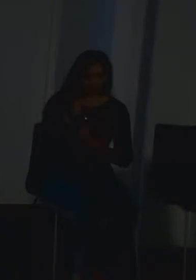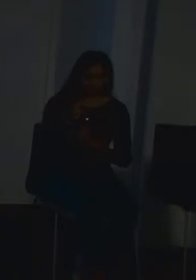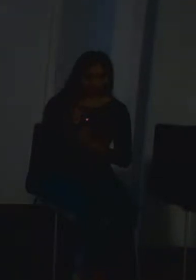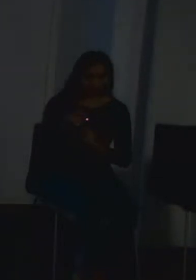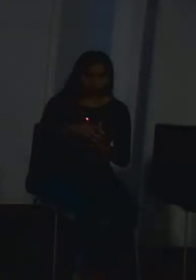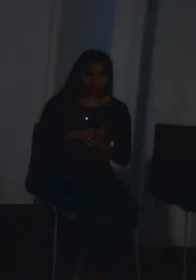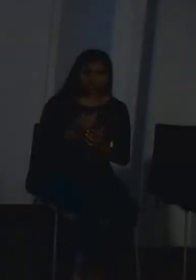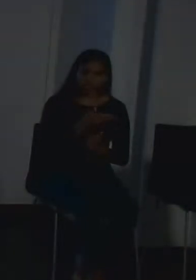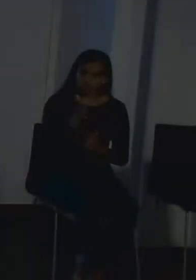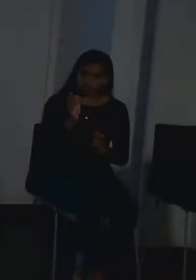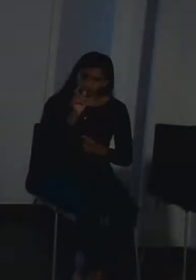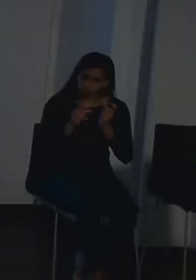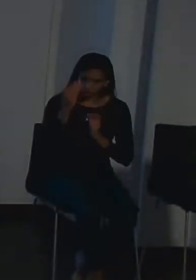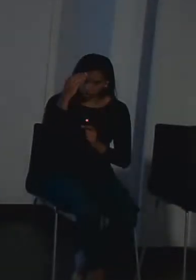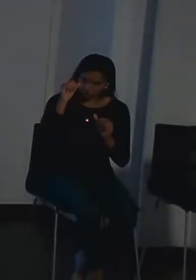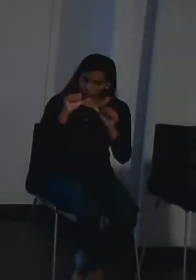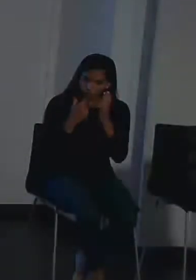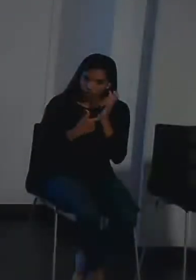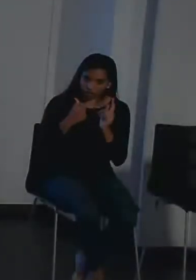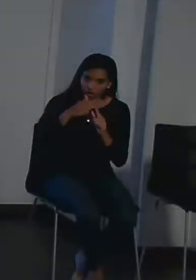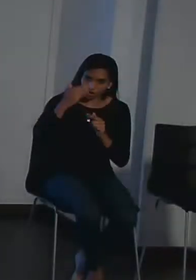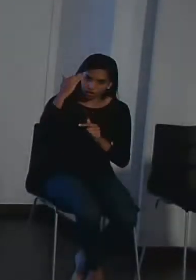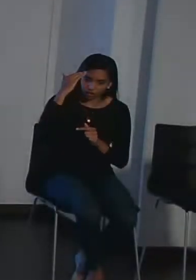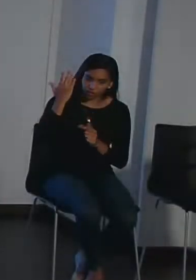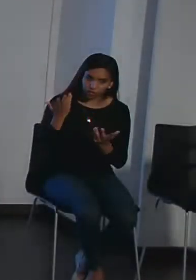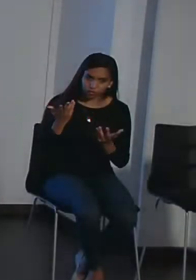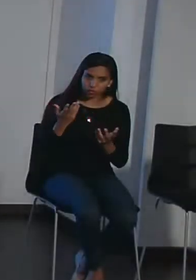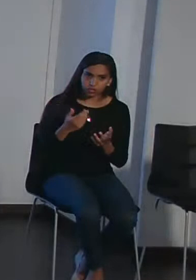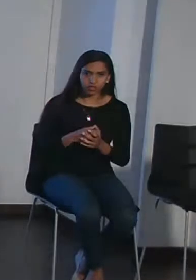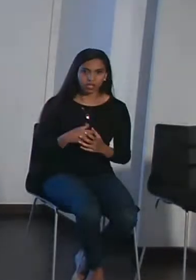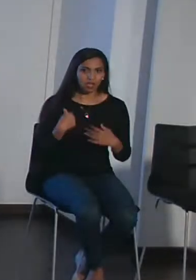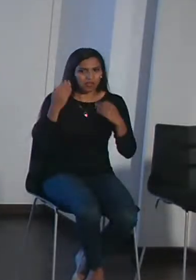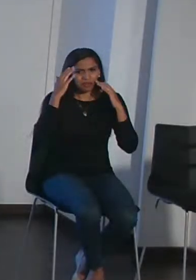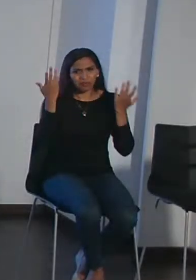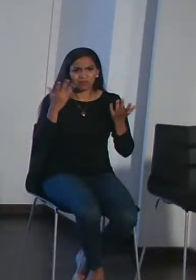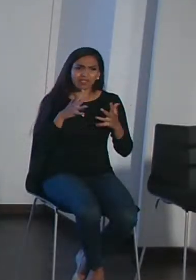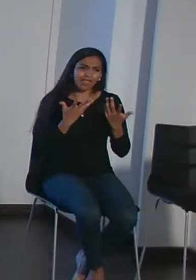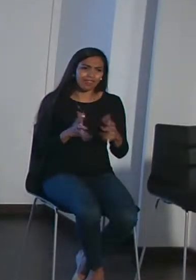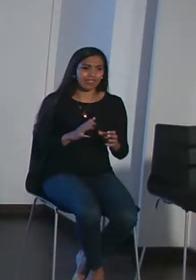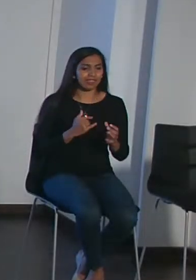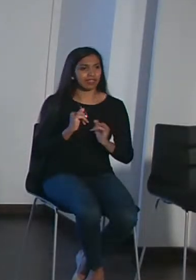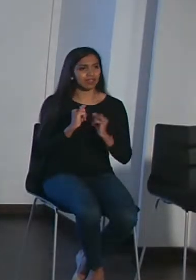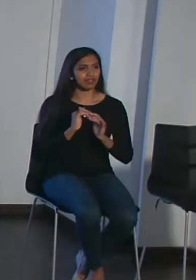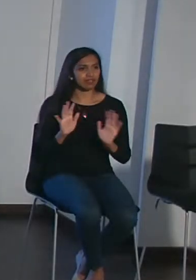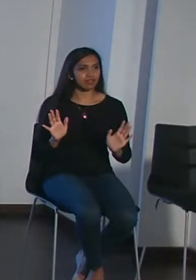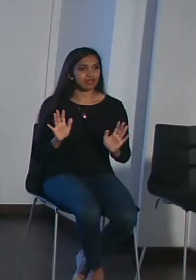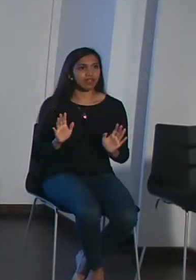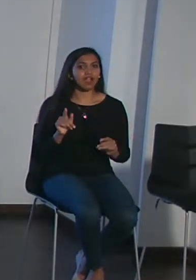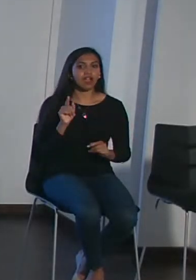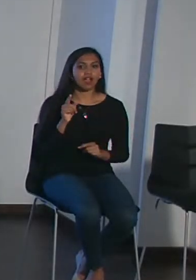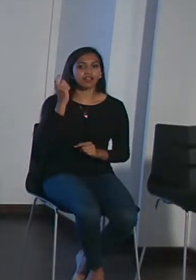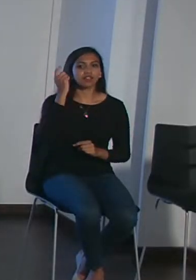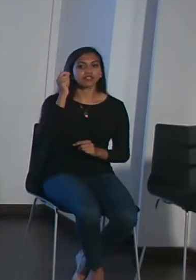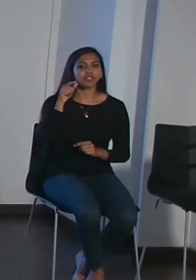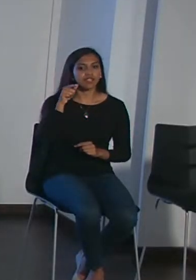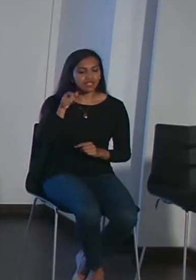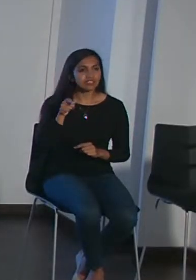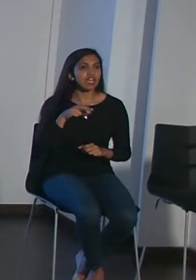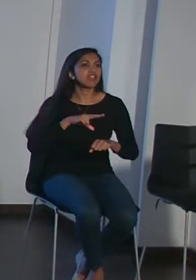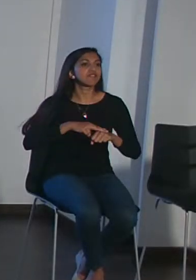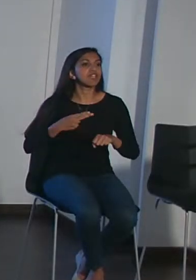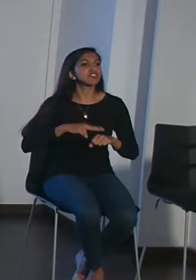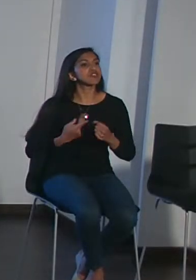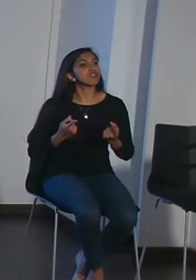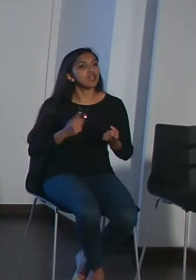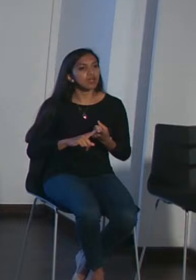anyone know about art? I said, no, no, no, we are in general, so it's again, it comes under lifestyle, and it comes in the afternoon. Lifestyle